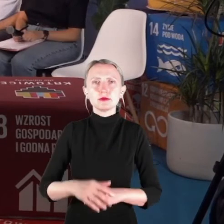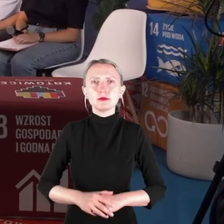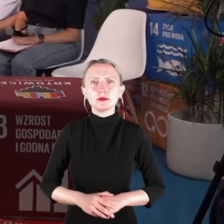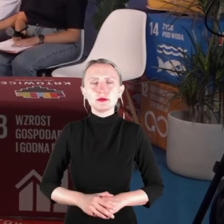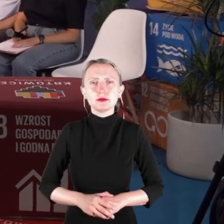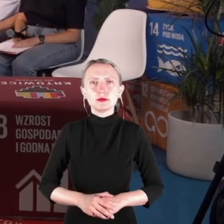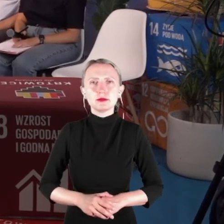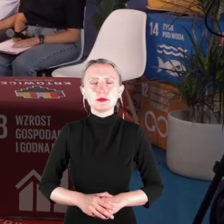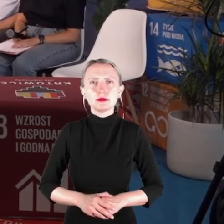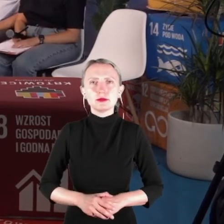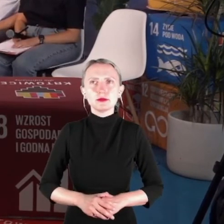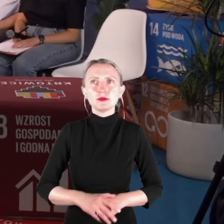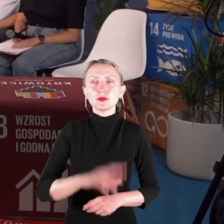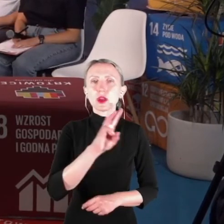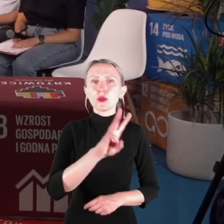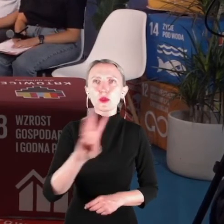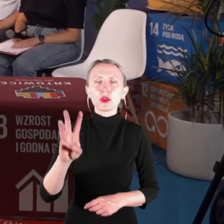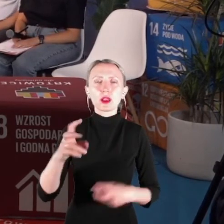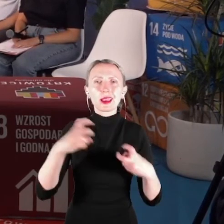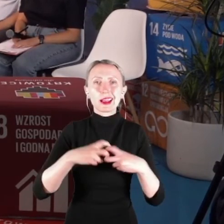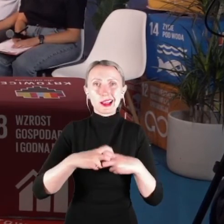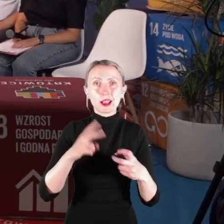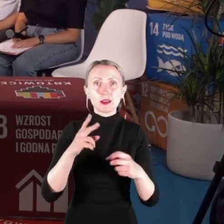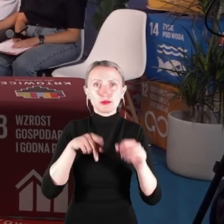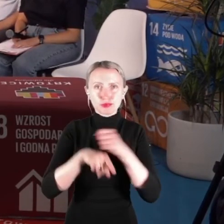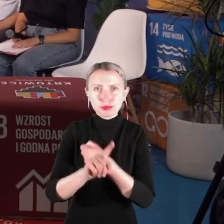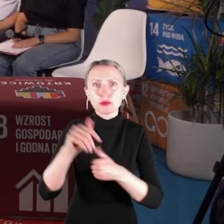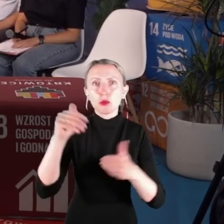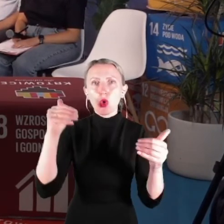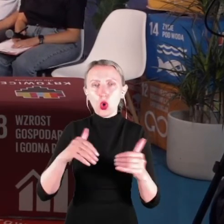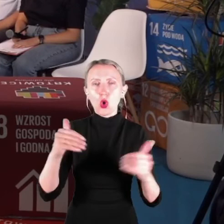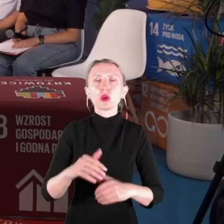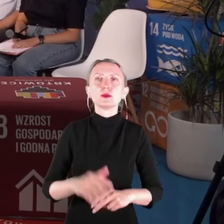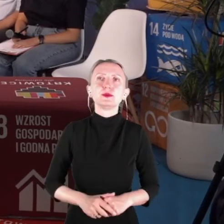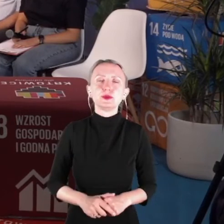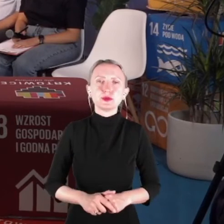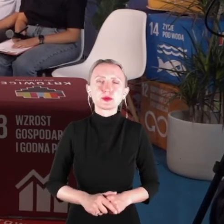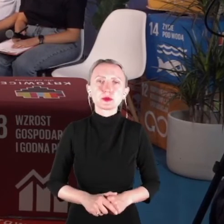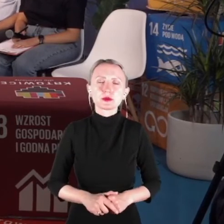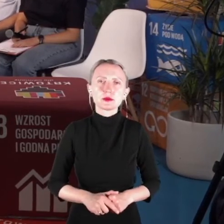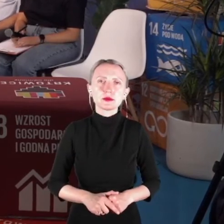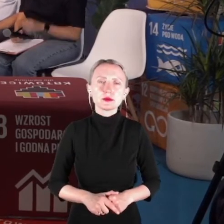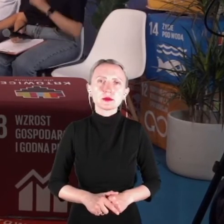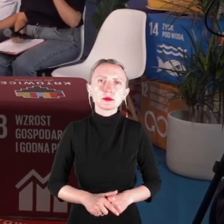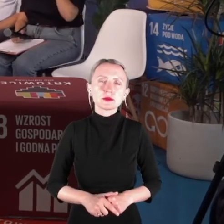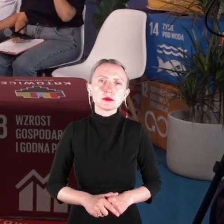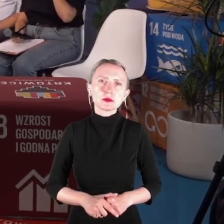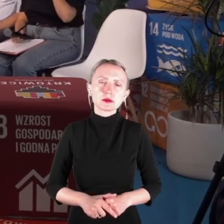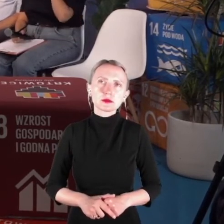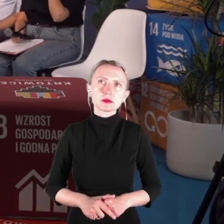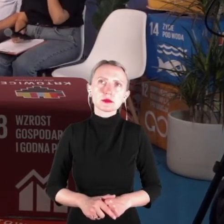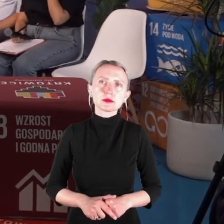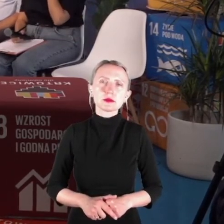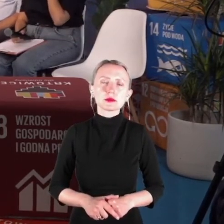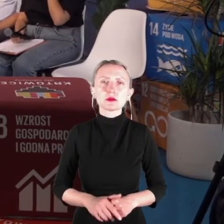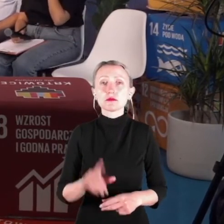Responsible Sensing Lab website, and again, oh, it doesn't play the movie. That's too bad. It kind of scrolls down and it kind of shows you everything, but you can explore it yourself.